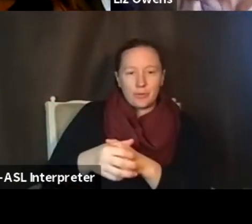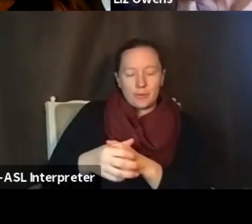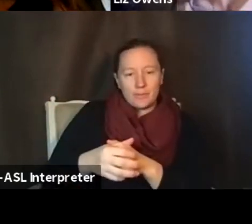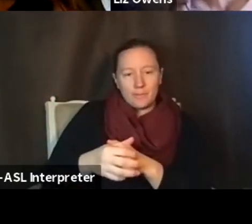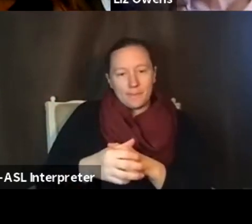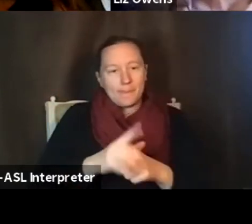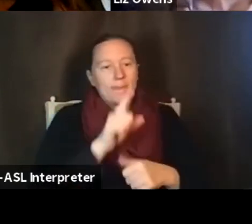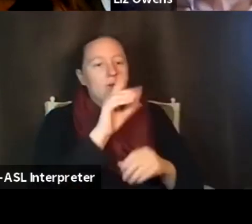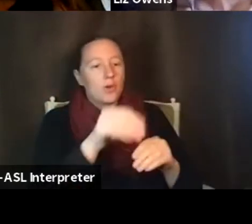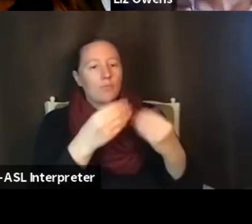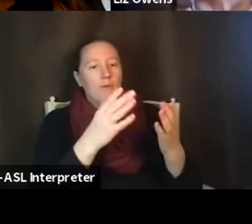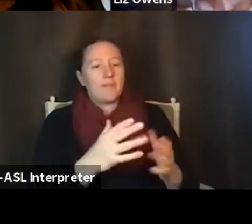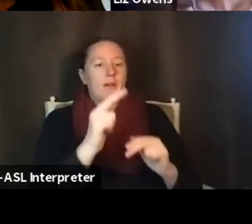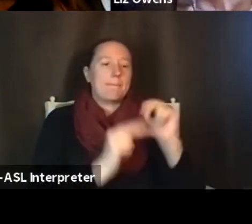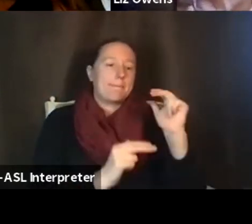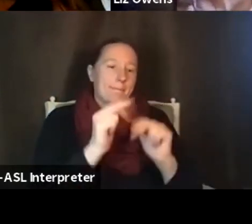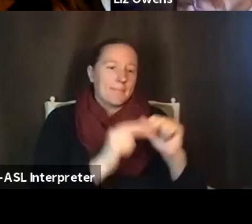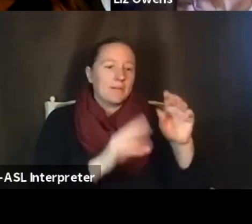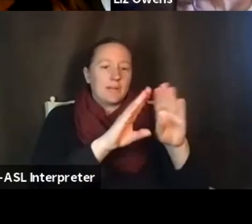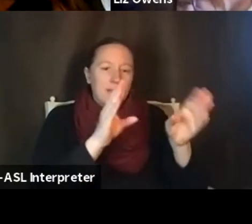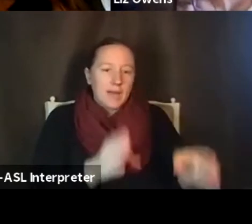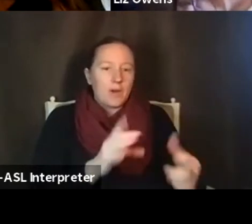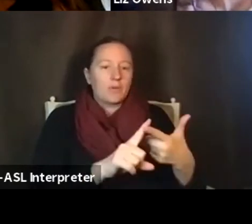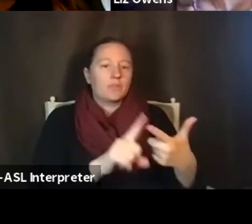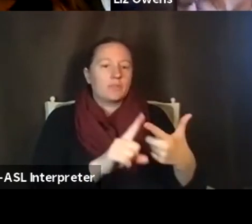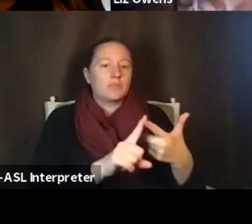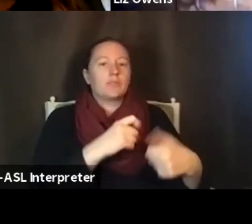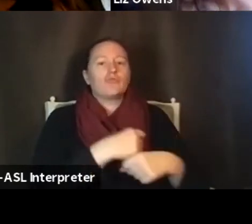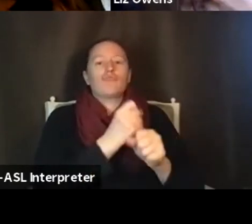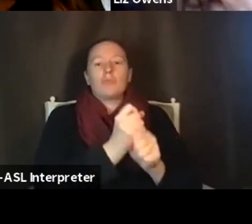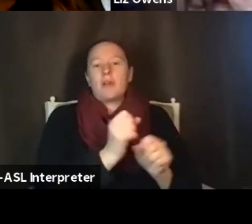are providers building housing, trying to create